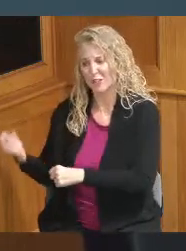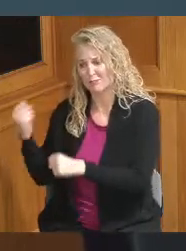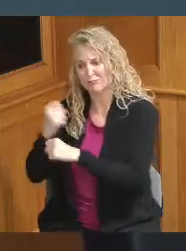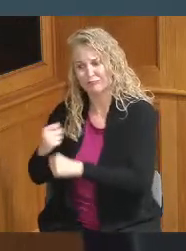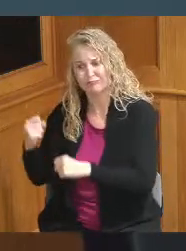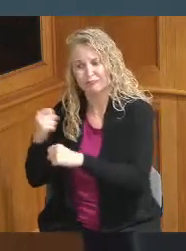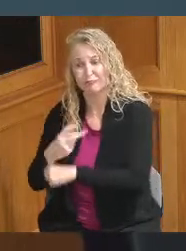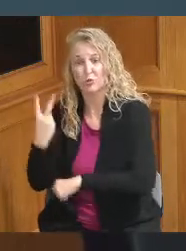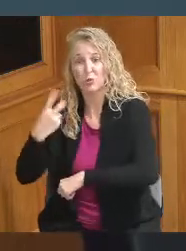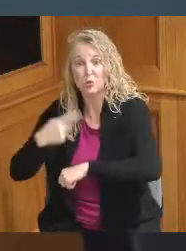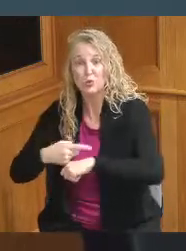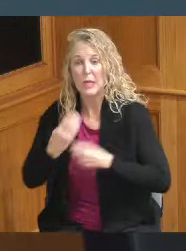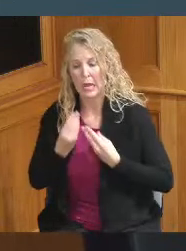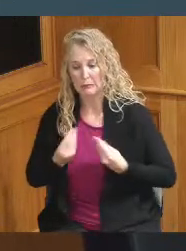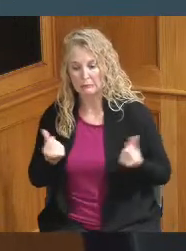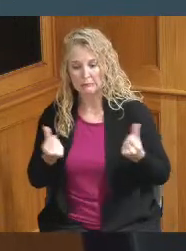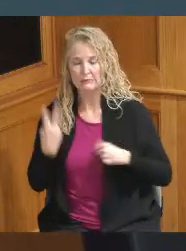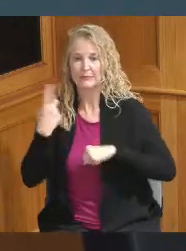remission twice.